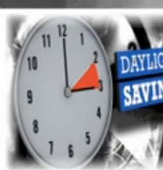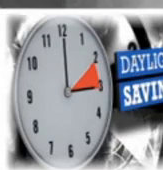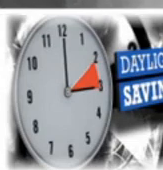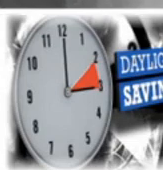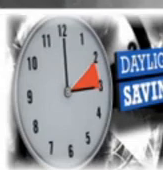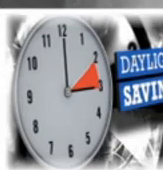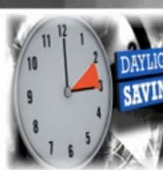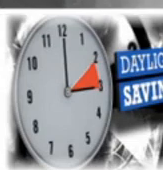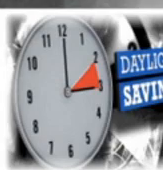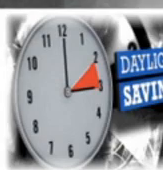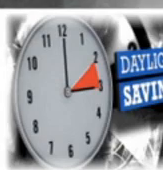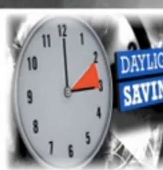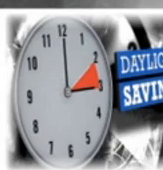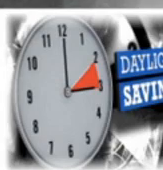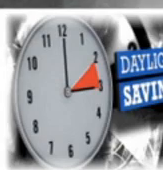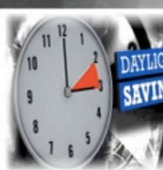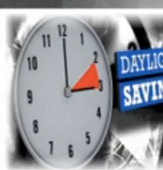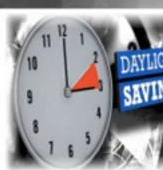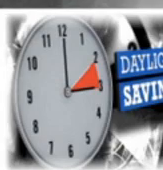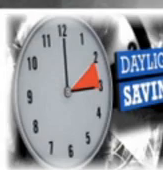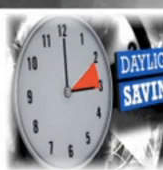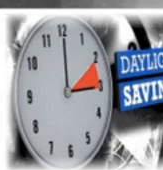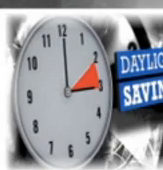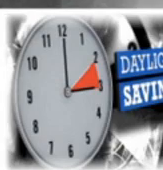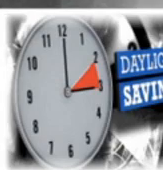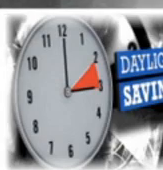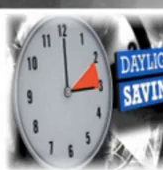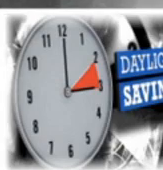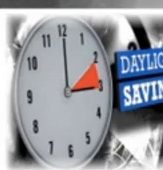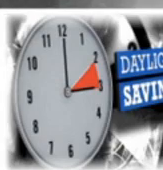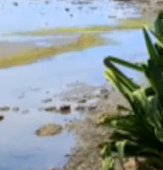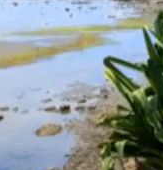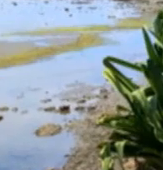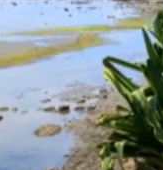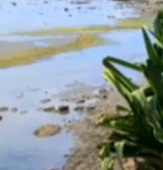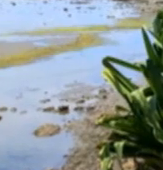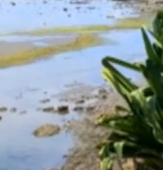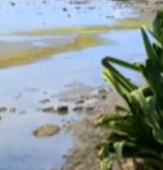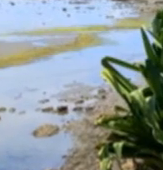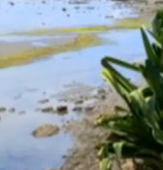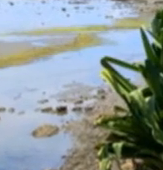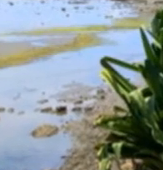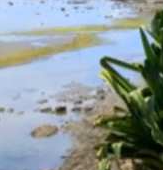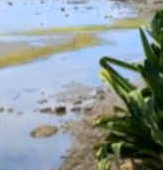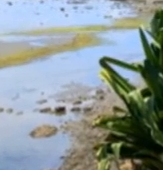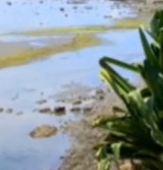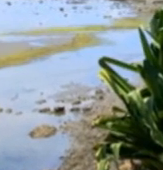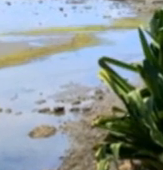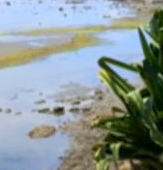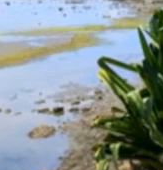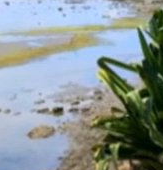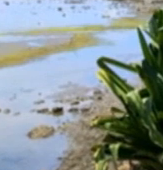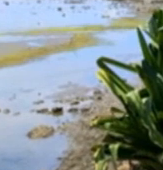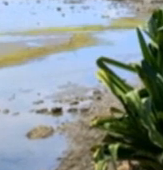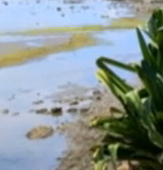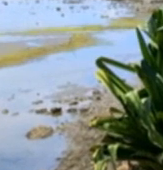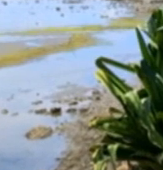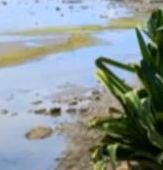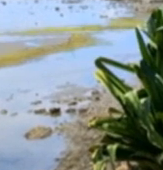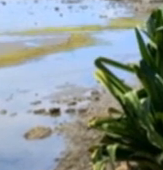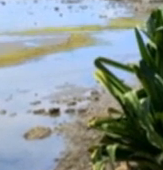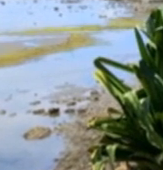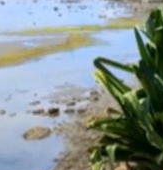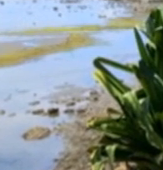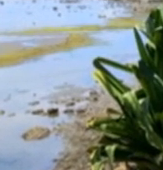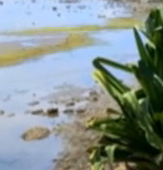longer period? Visit our FBC News website to answer. And on to our shot of the day. A beautiful day in the capital